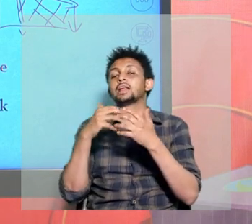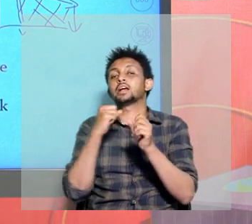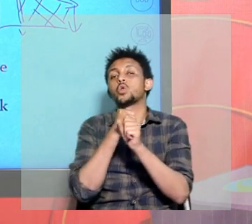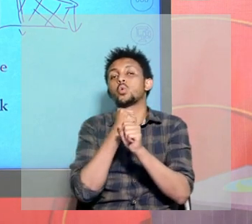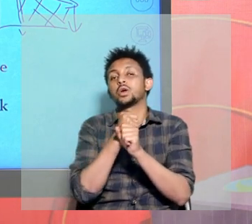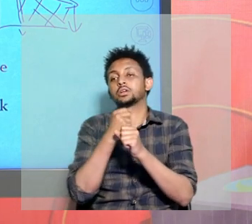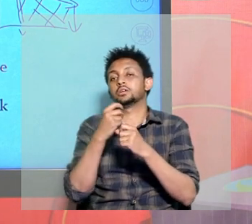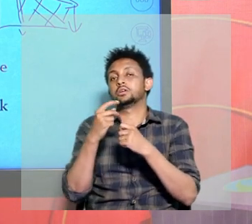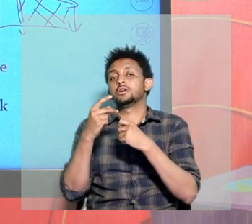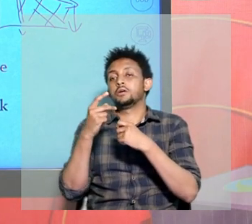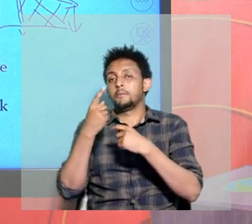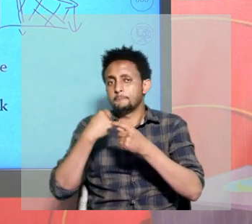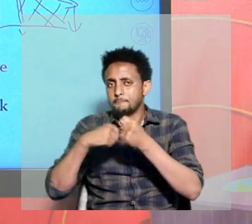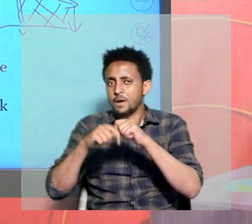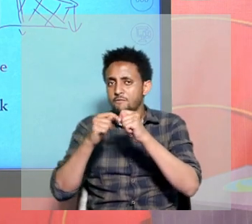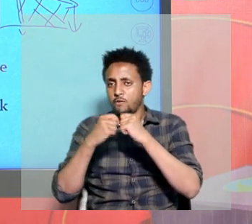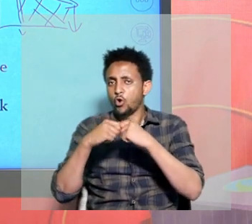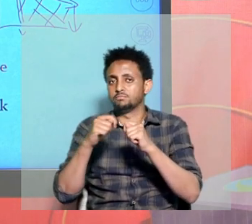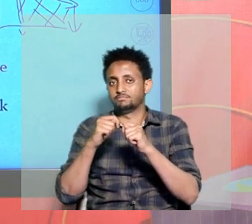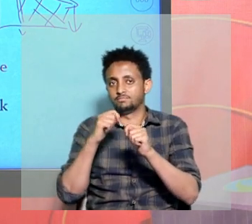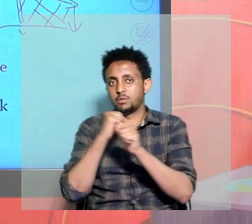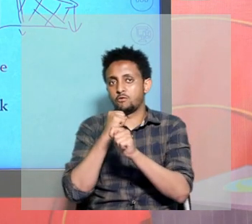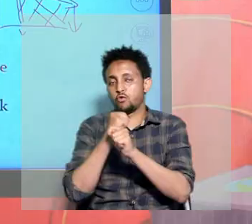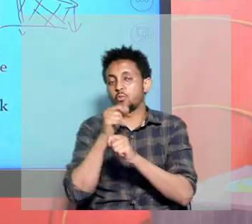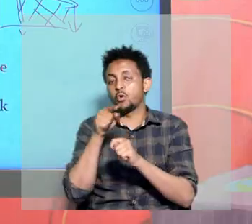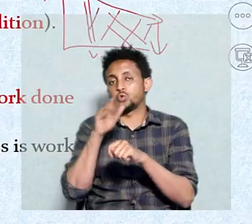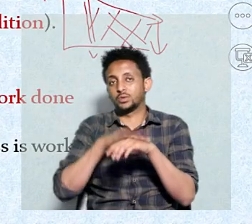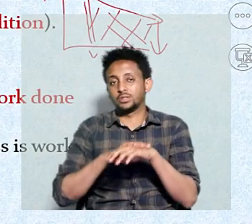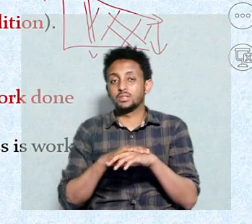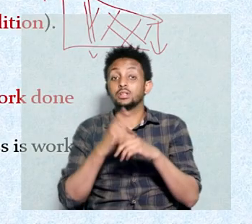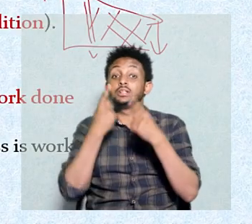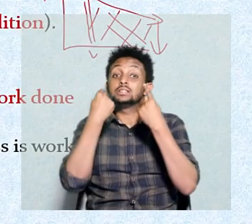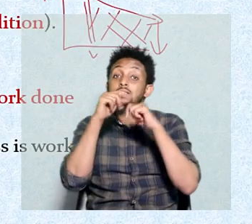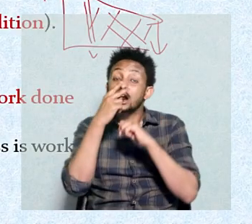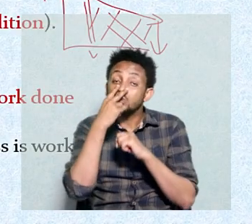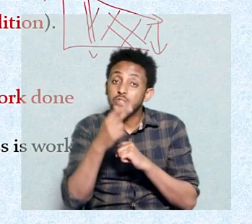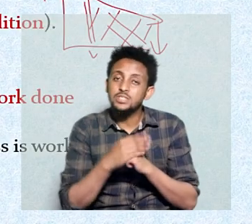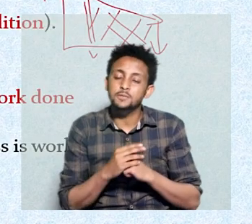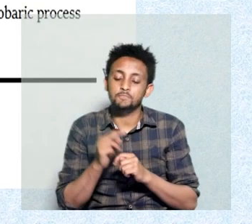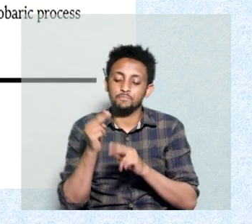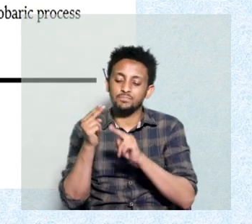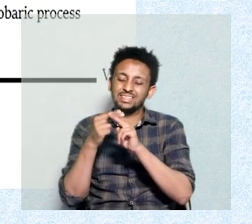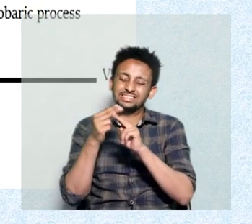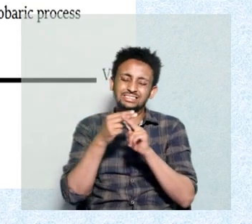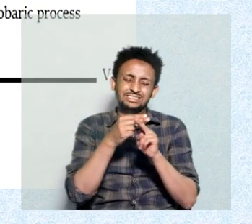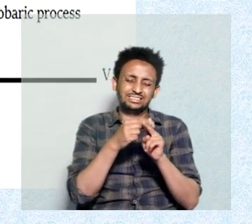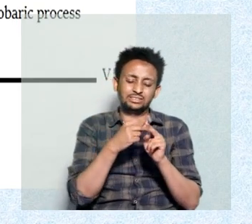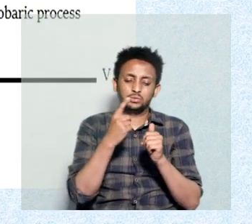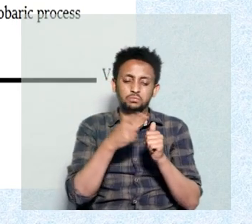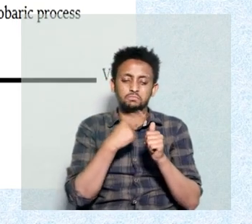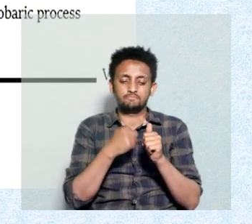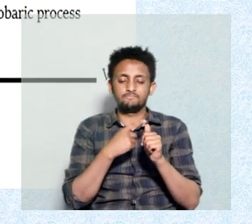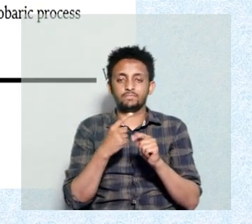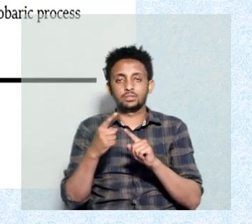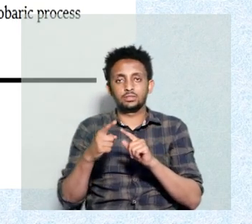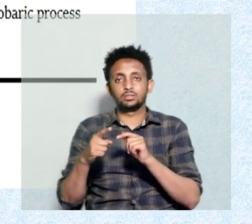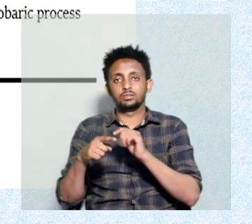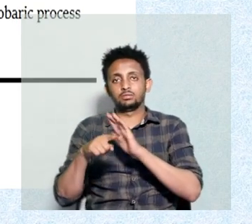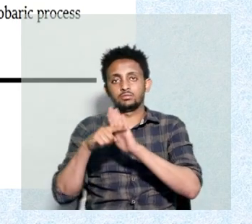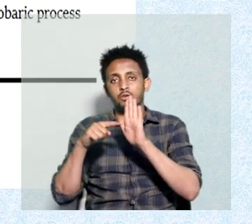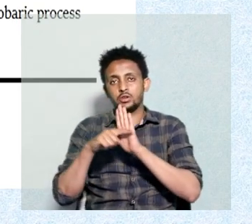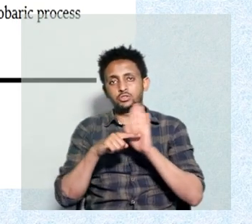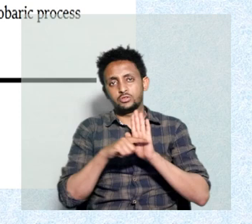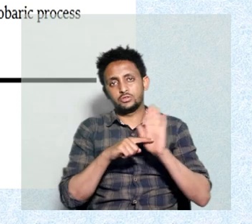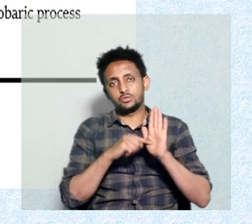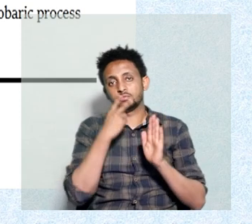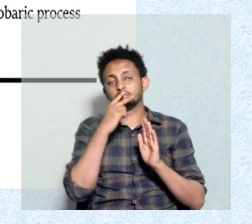work performed on or by the system. Therefore, let's try to see each process one by one. Isobaric. First,